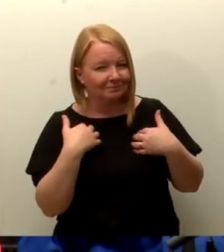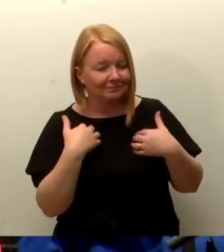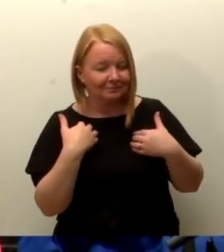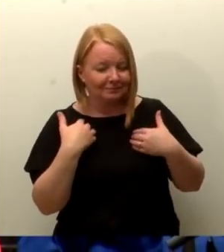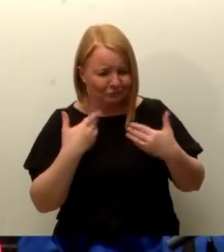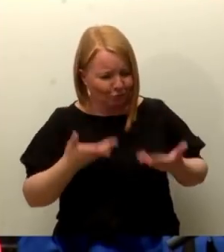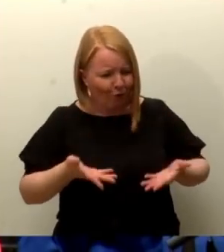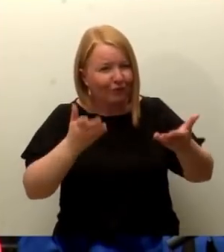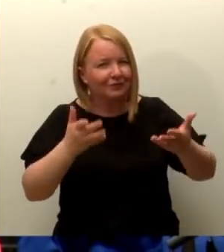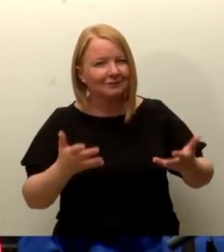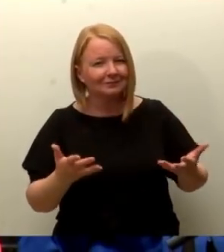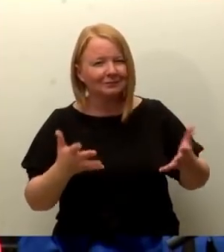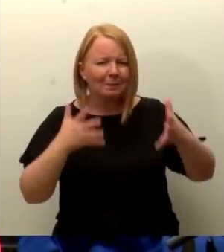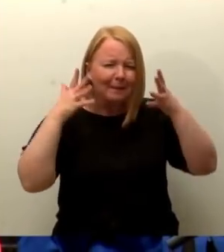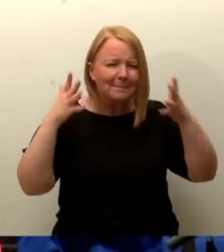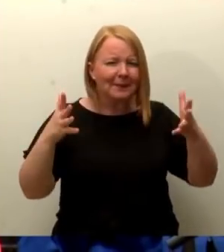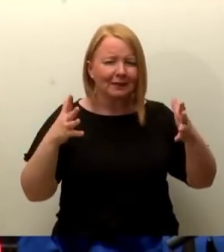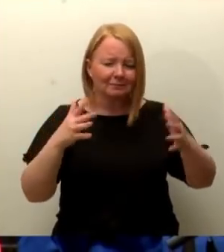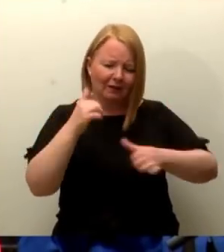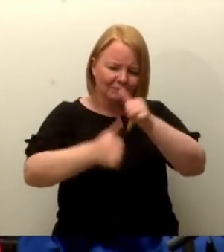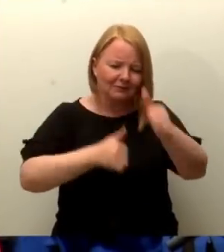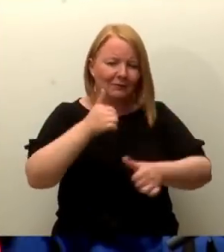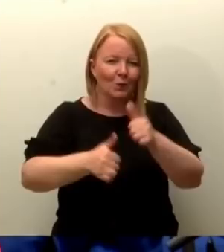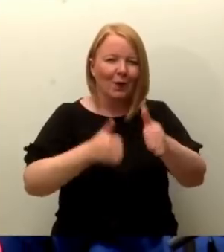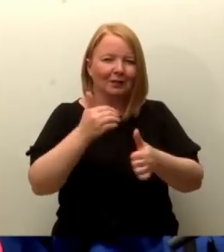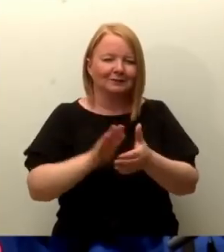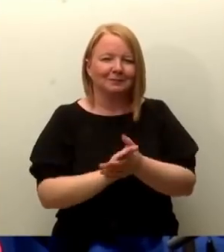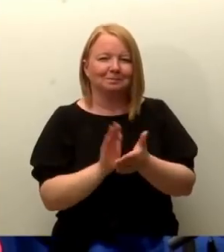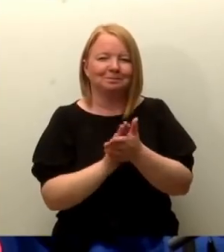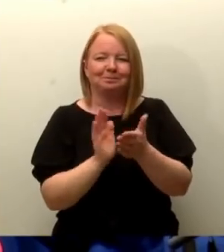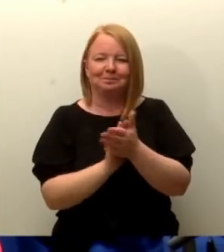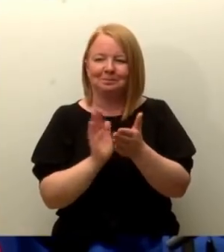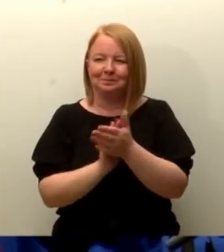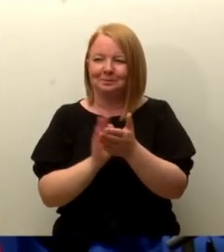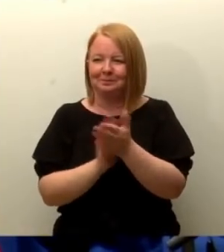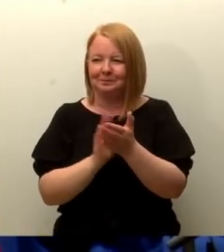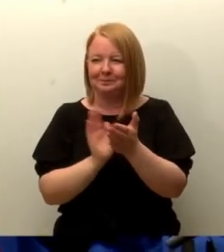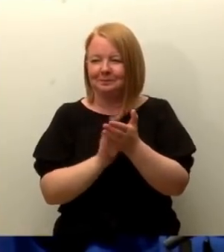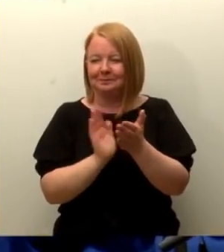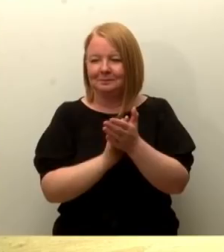for it, make it big. All the very best. Thank you.